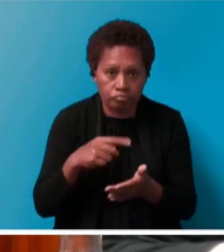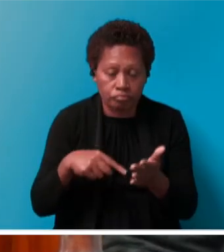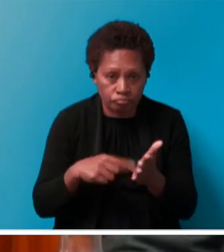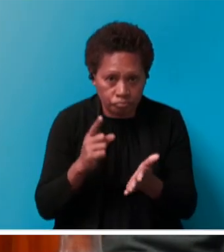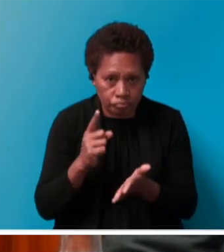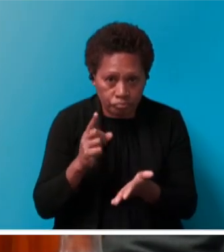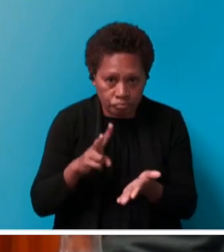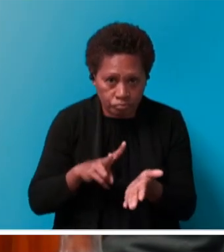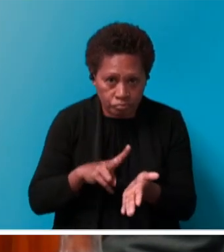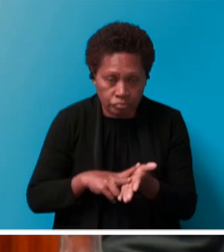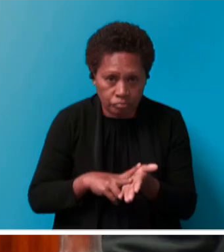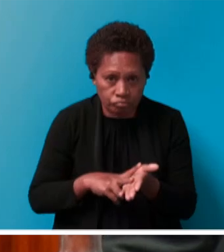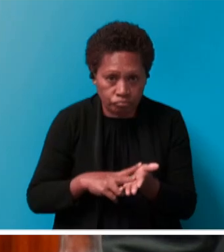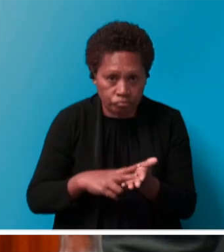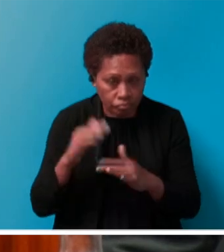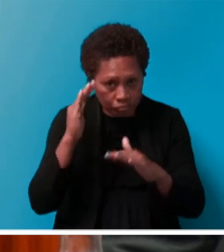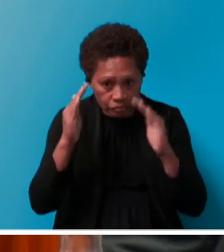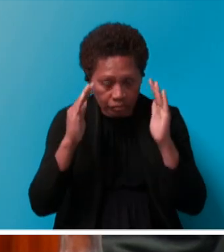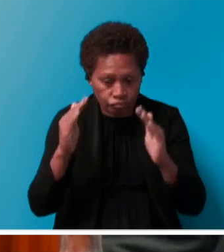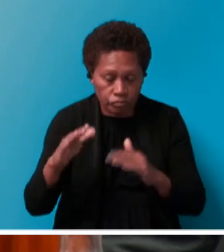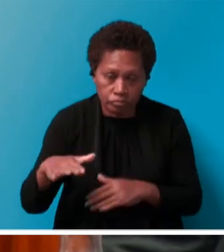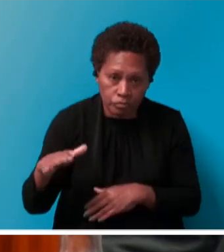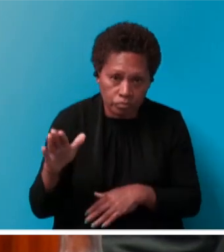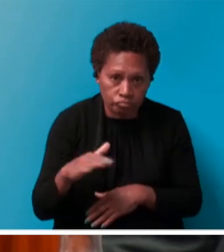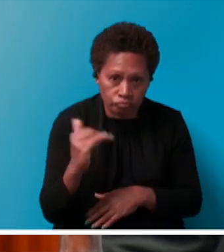Bulabinaka, namaste, and a very good morning to you all.